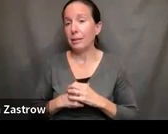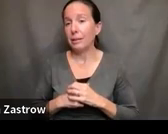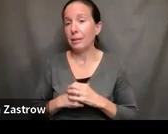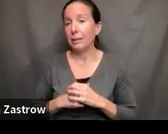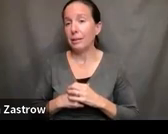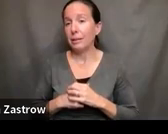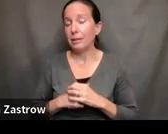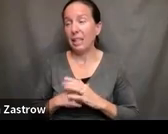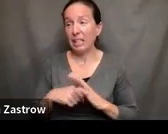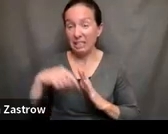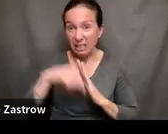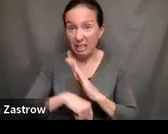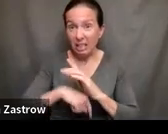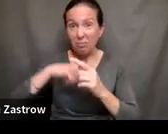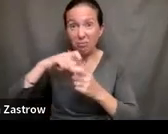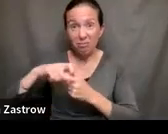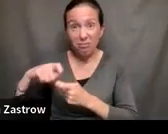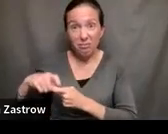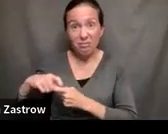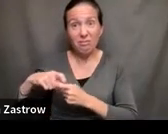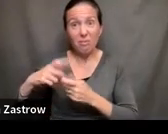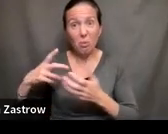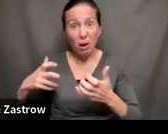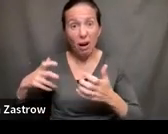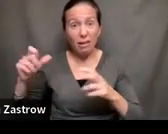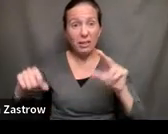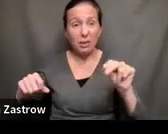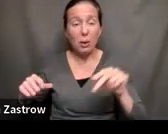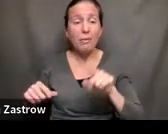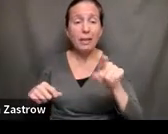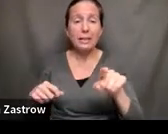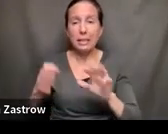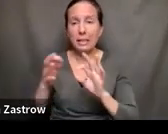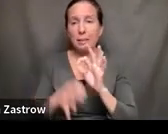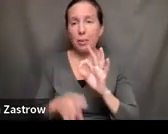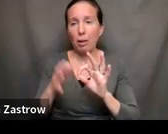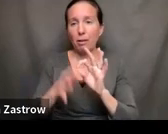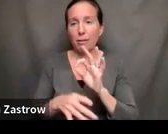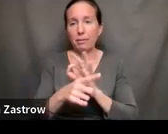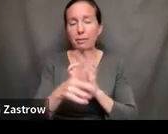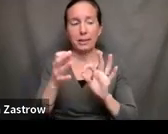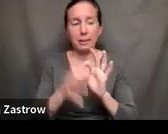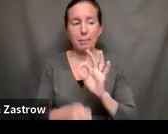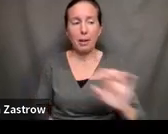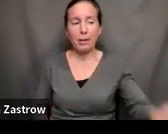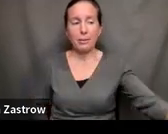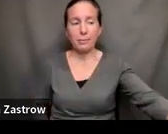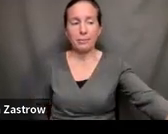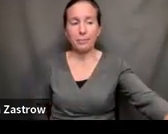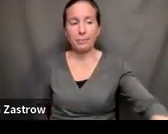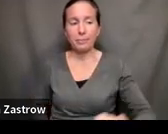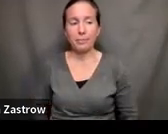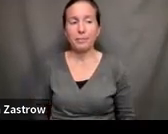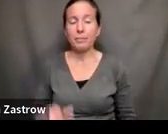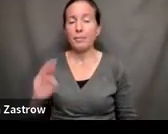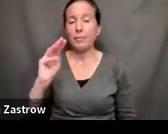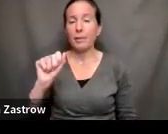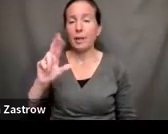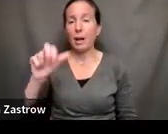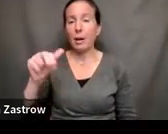how deep you want to dig into it. So this is like the simplest one where you would just put, okay, on March